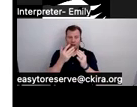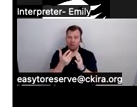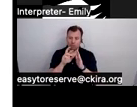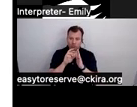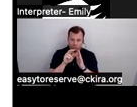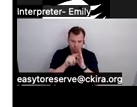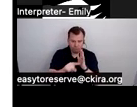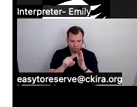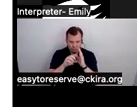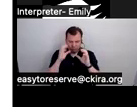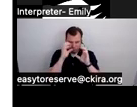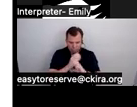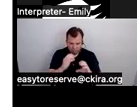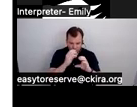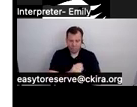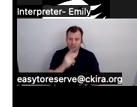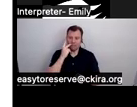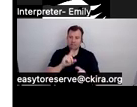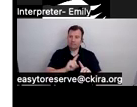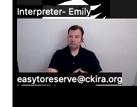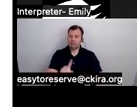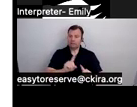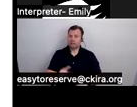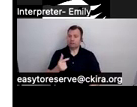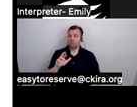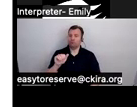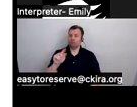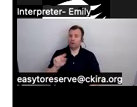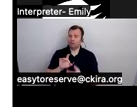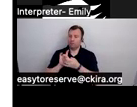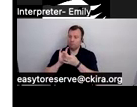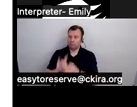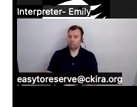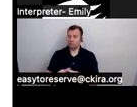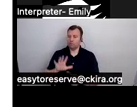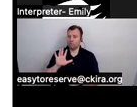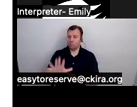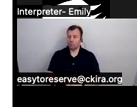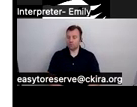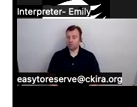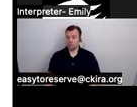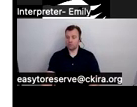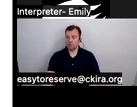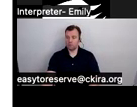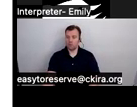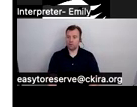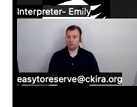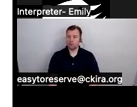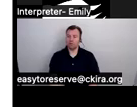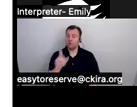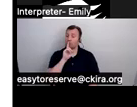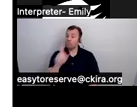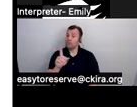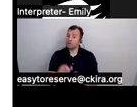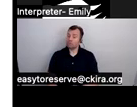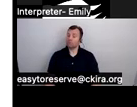digging down in to look at other types of grants that might be funded that are similar to your type of work. And a really valuable aspect